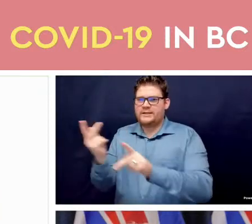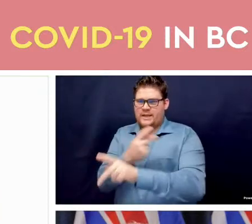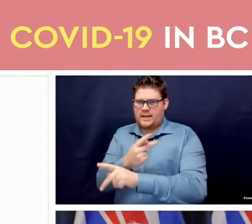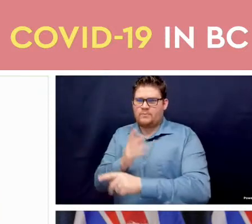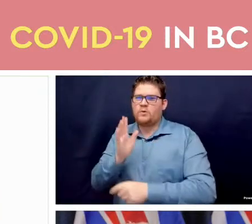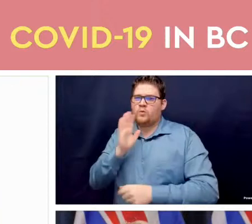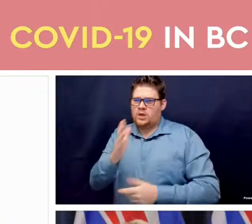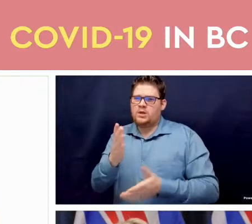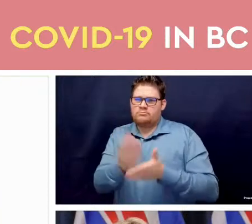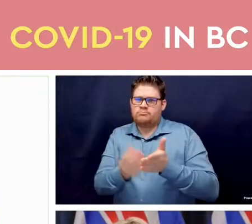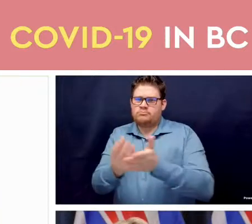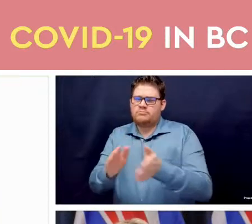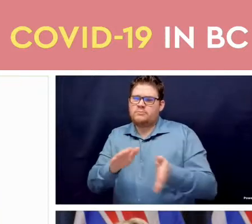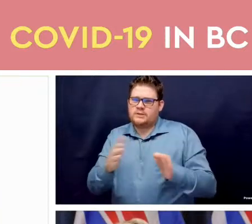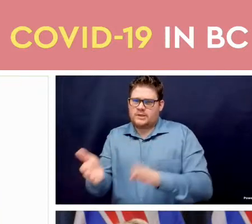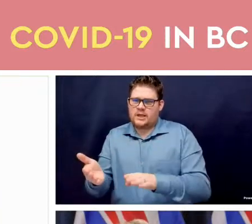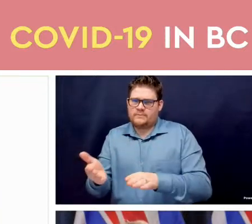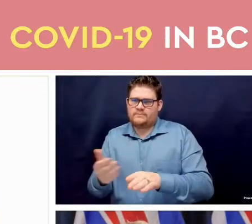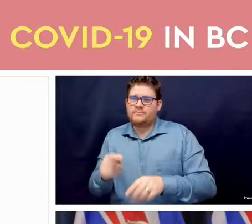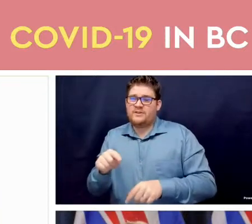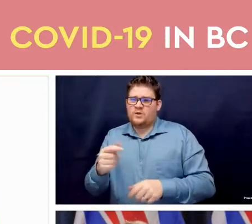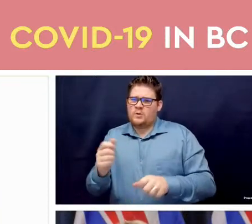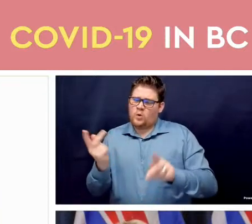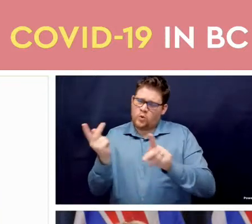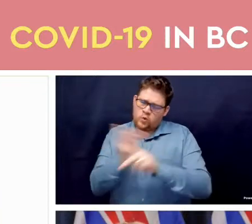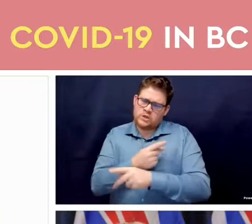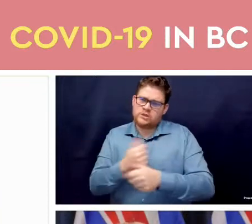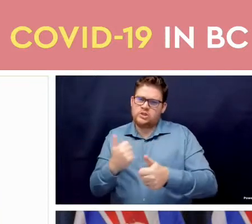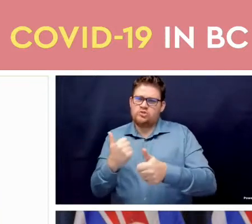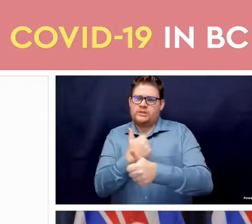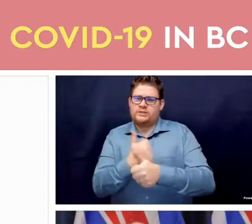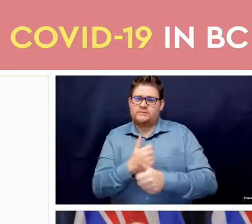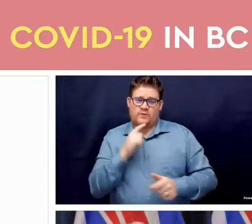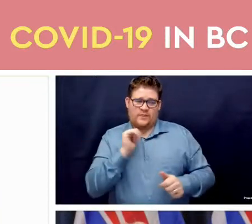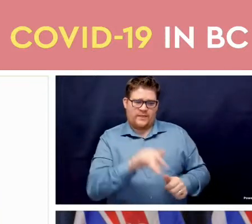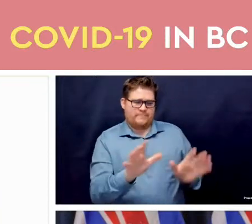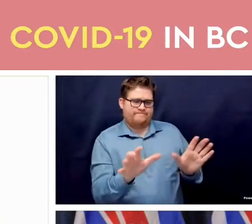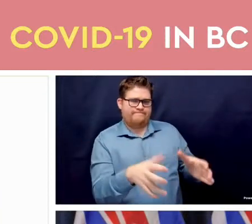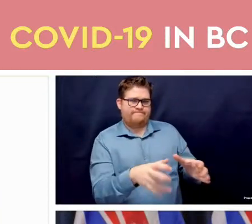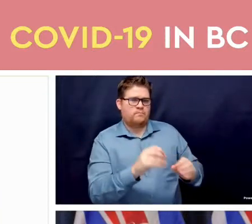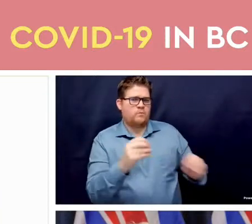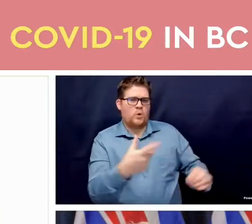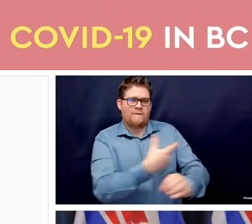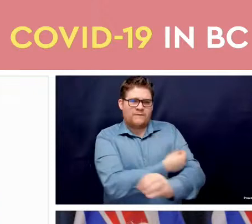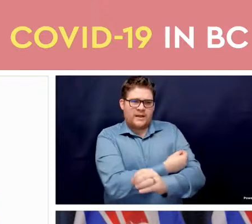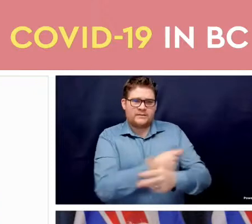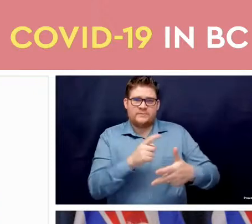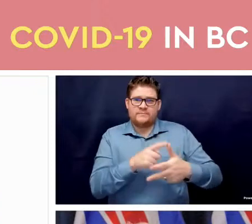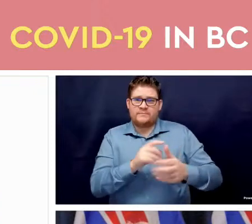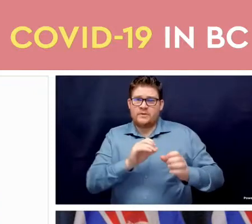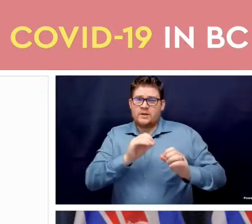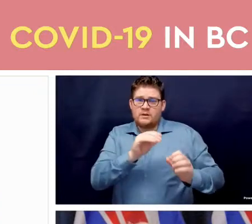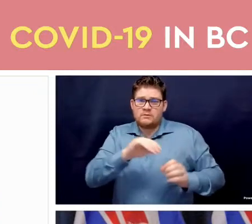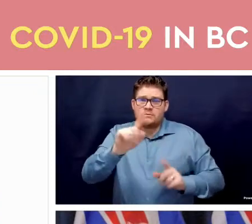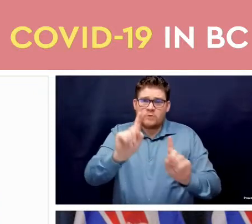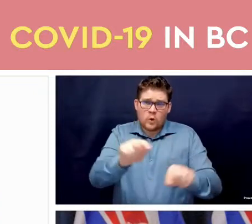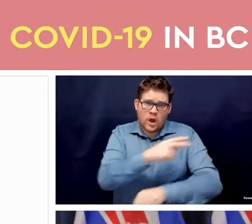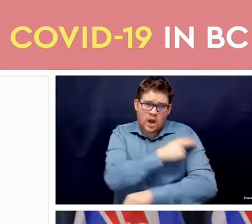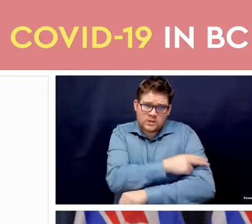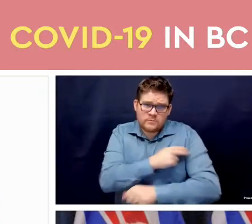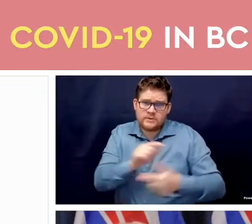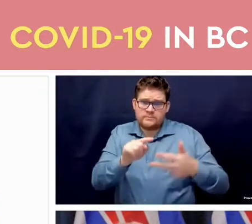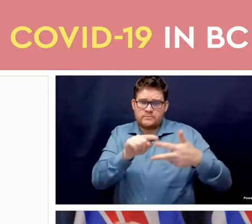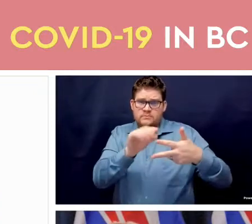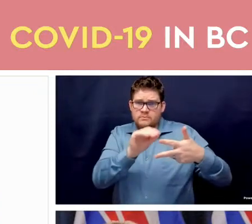that number comes from a much, much bigger pool of people. So your risk of hospitalization is